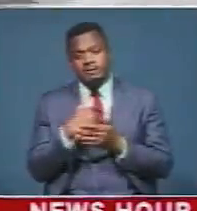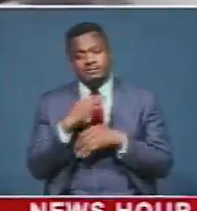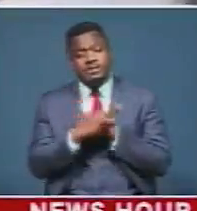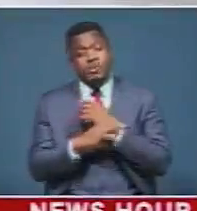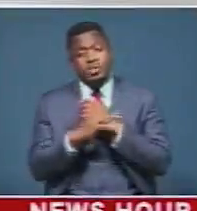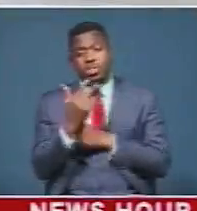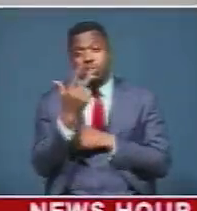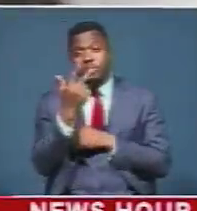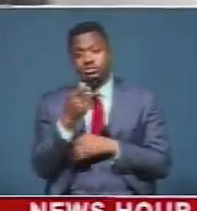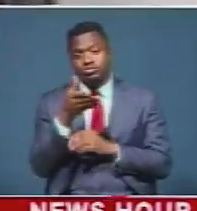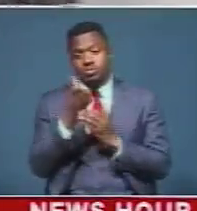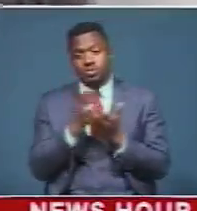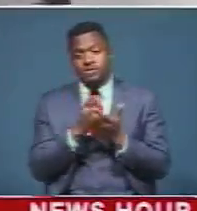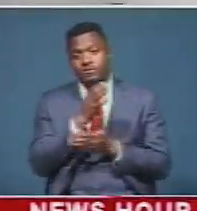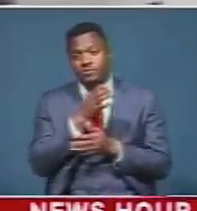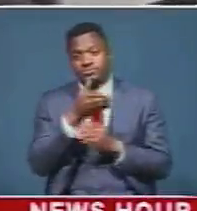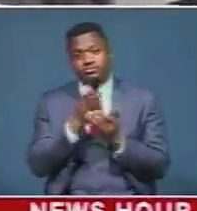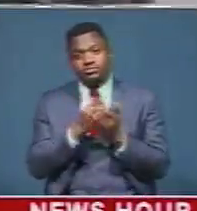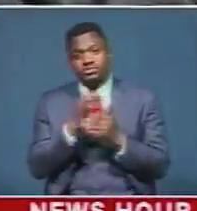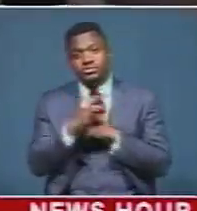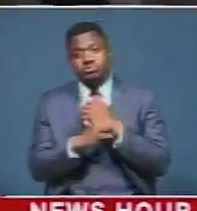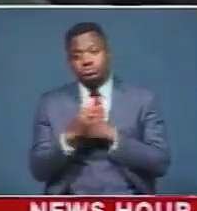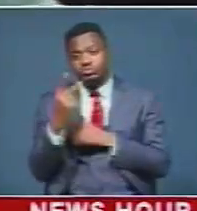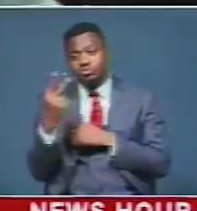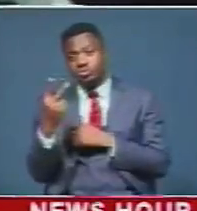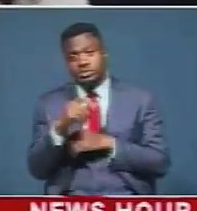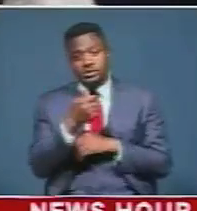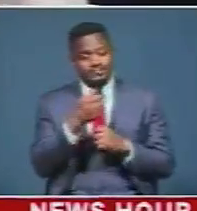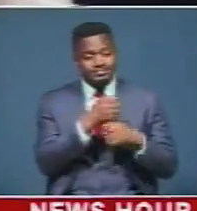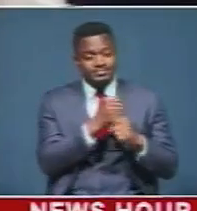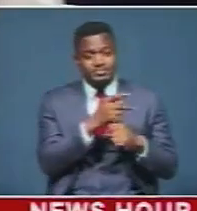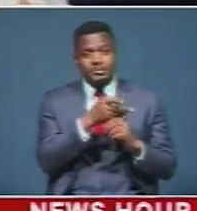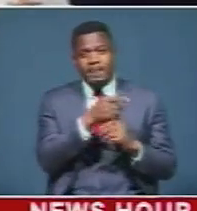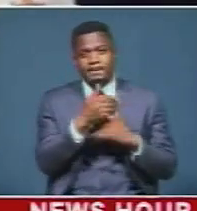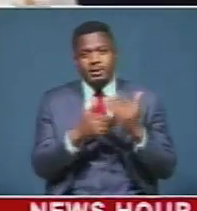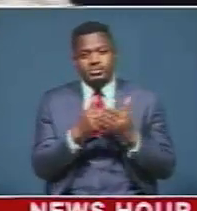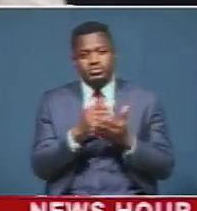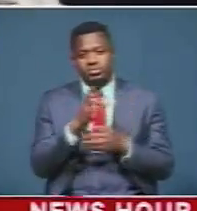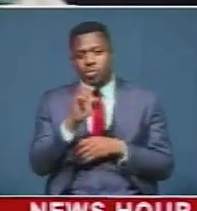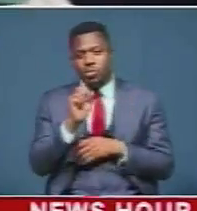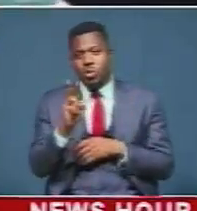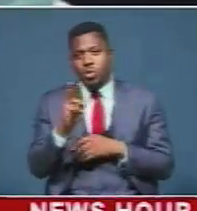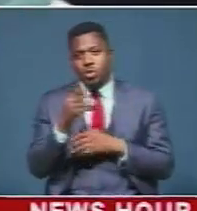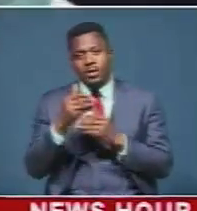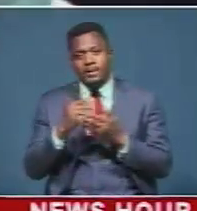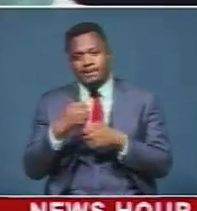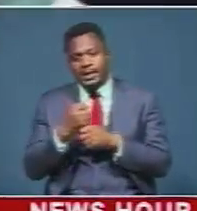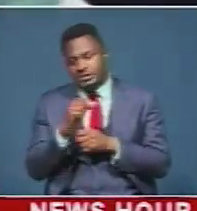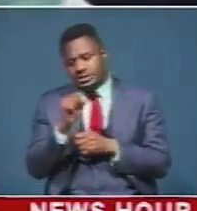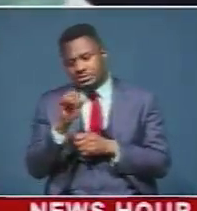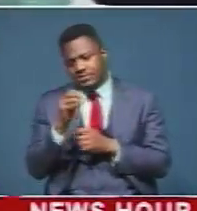factories, two cocoa factories, and a confectionery factory. The company processes raw cocoa beans into